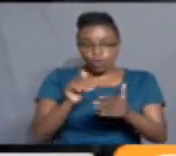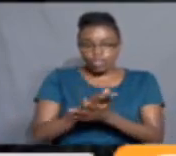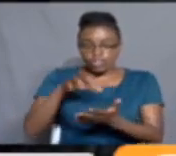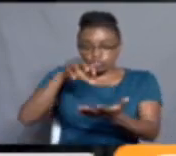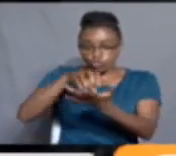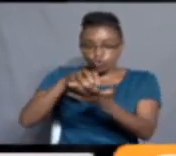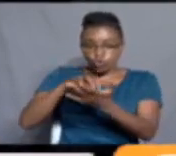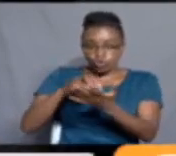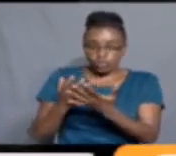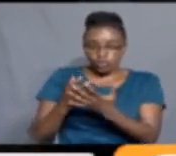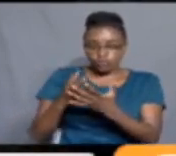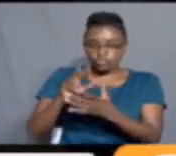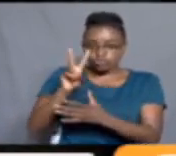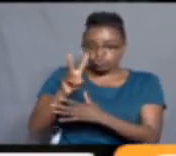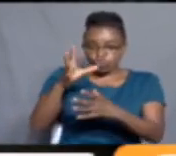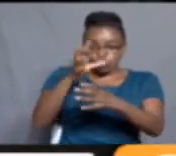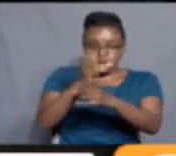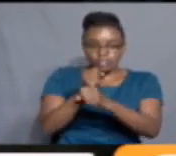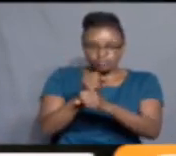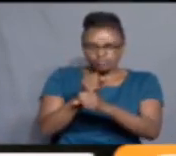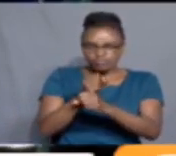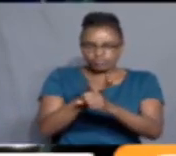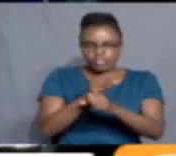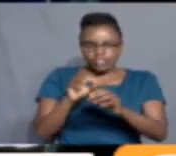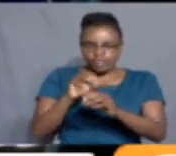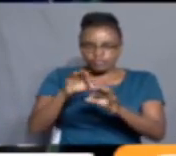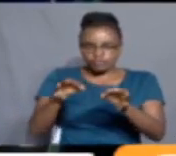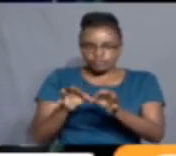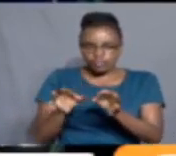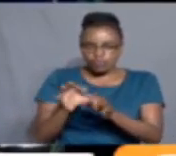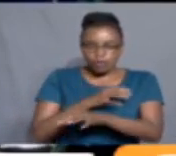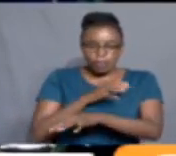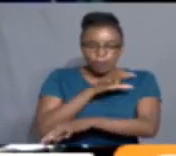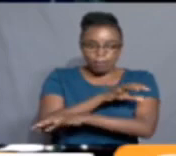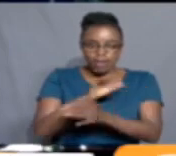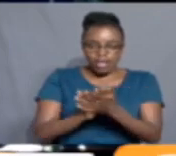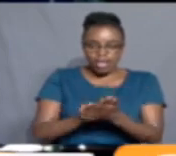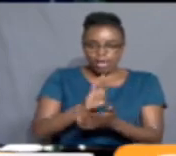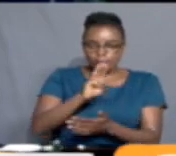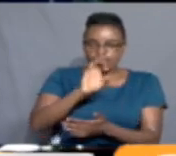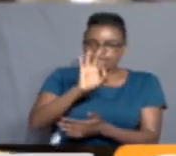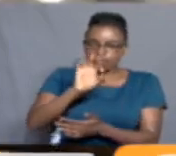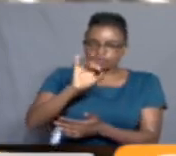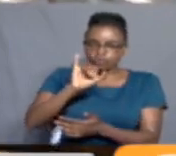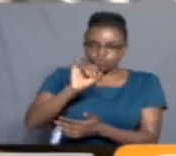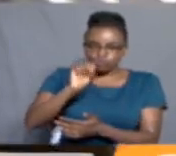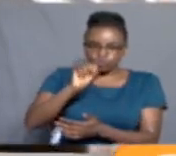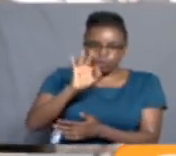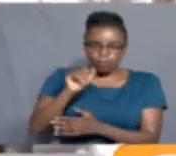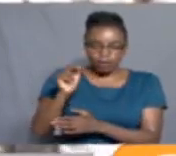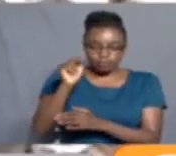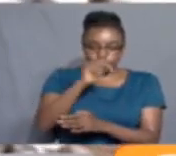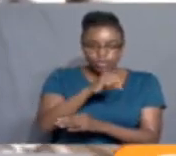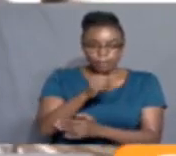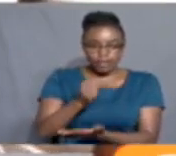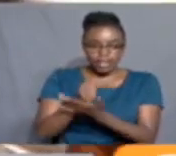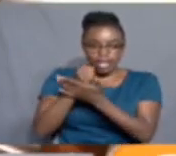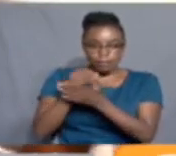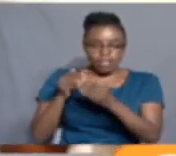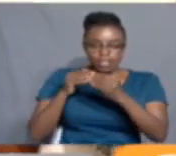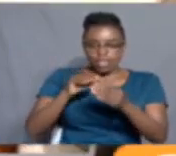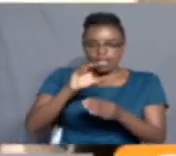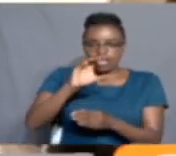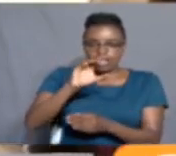conditions prompted two organizations, the Family Organization for Empowerment and BF Sumo, to come to the family's rescue. Led by